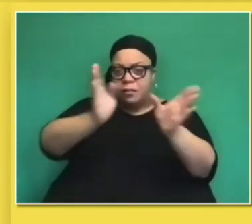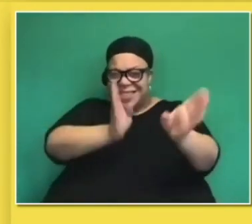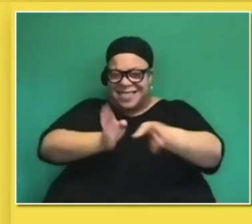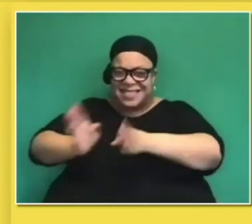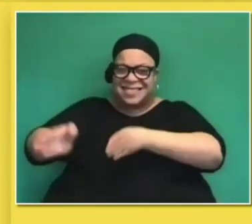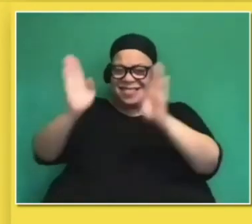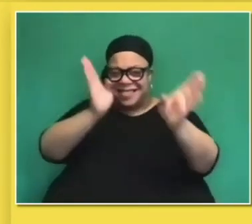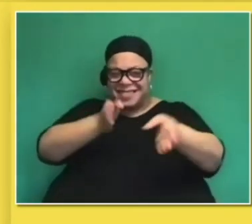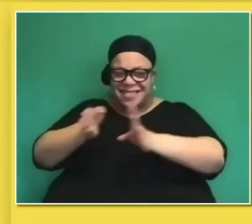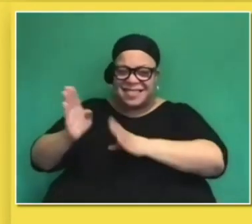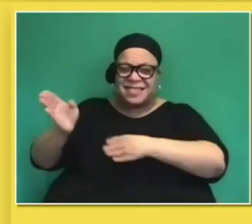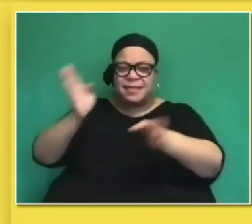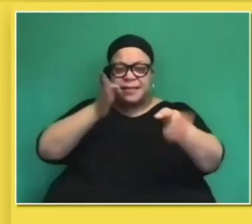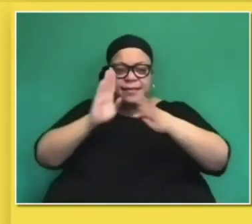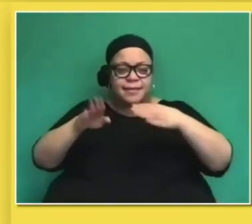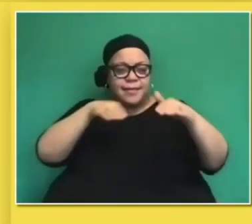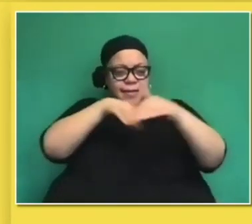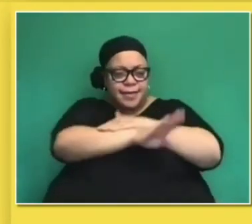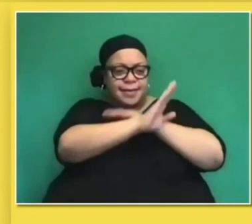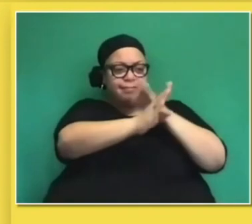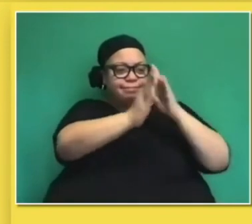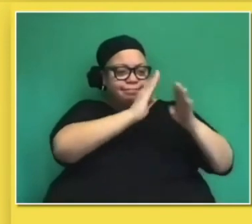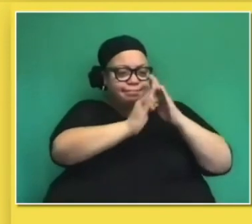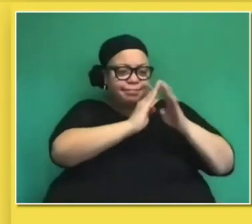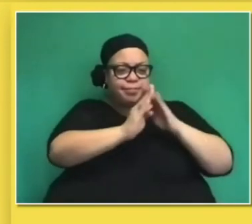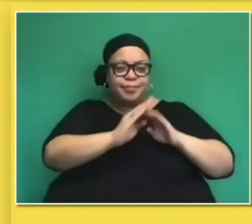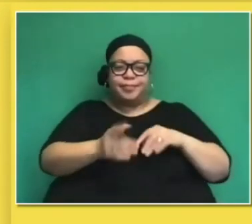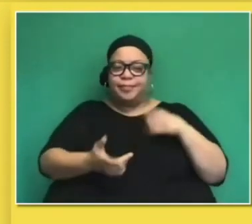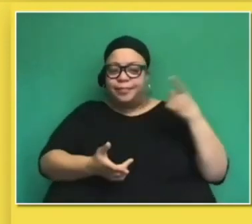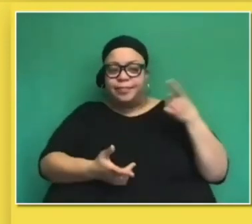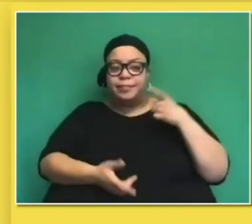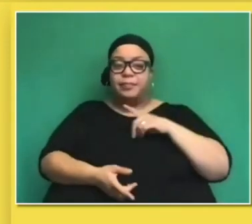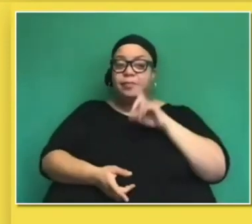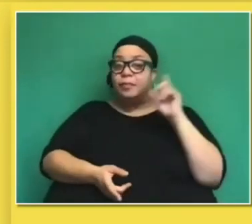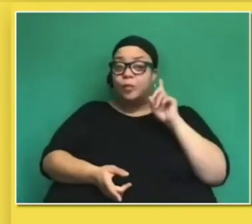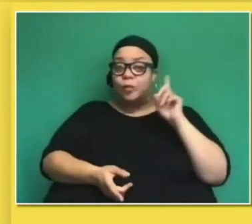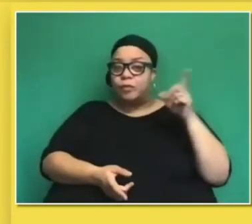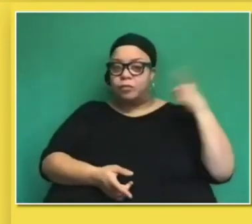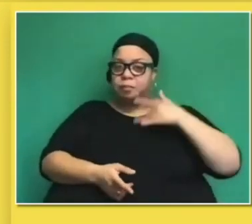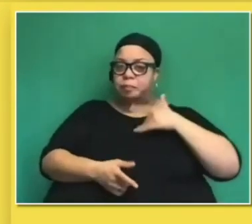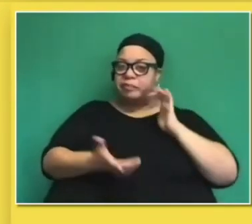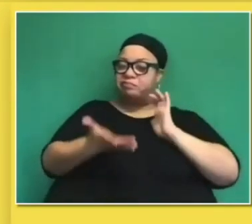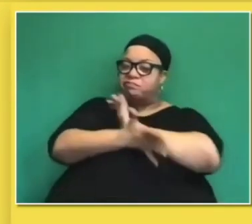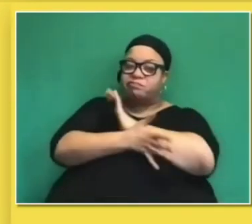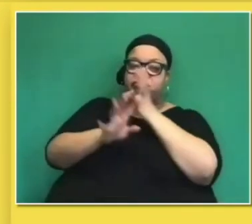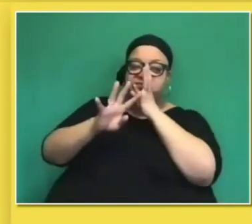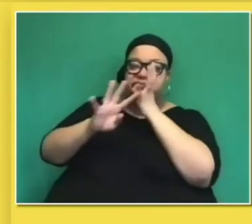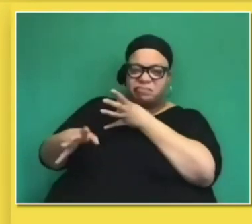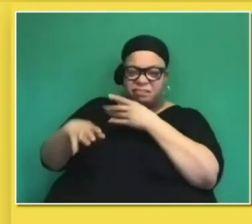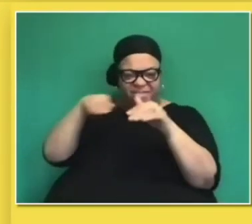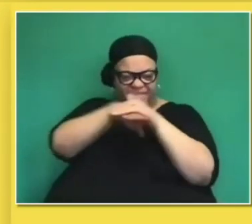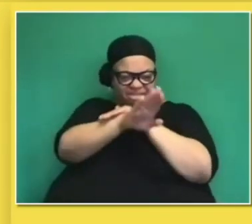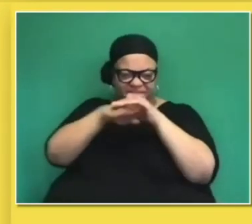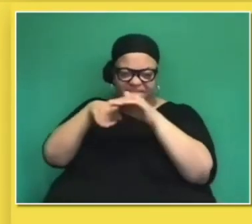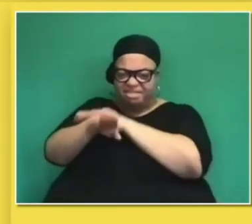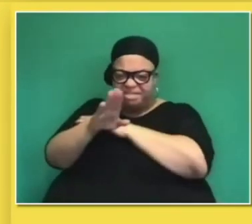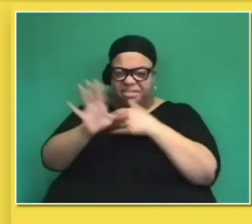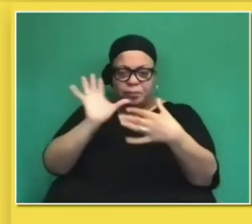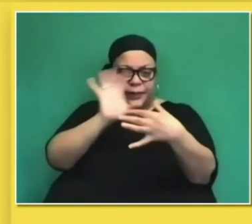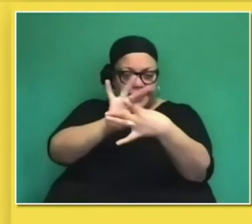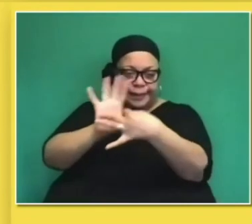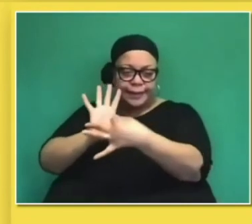continue to unite people that those in power want to keep divided. We will do this because we have